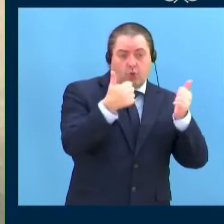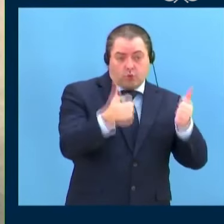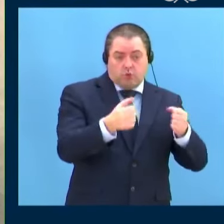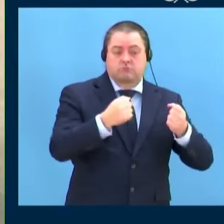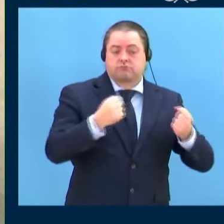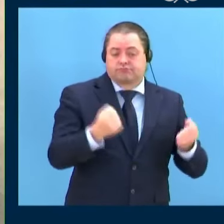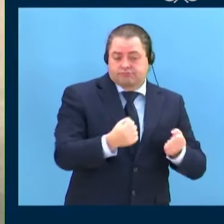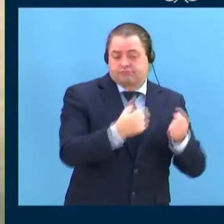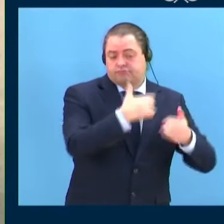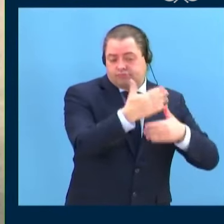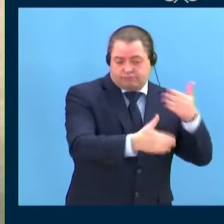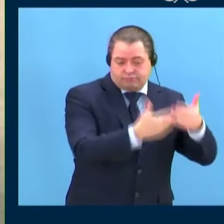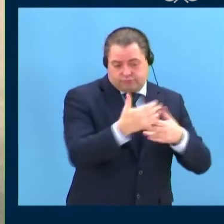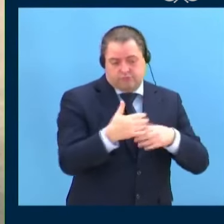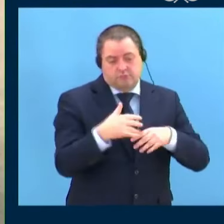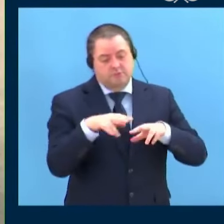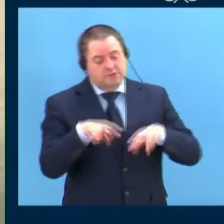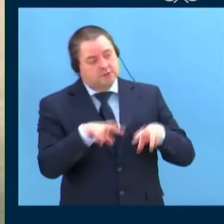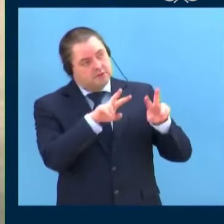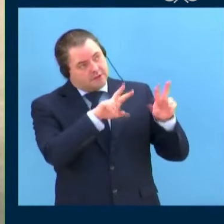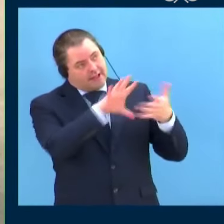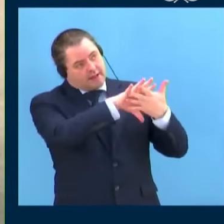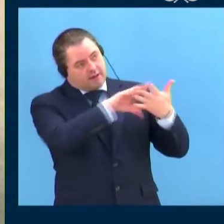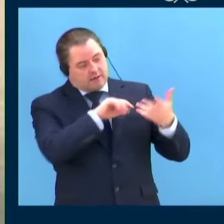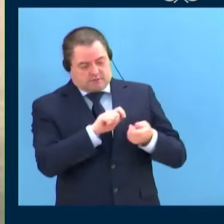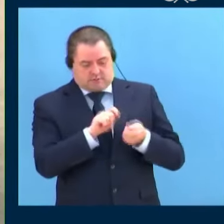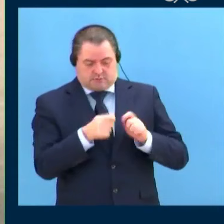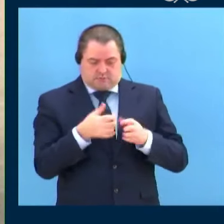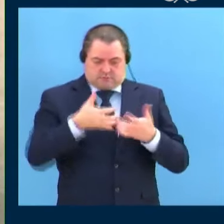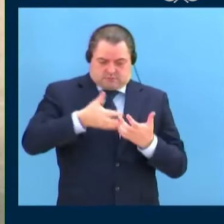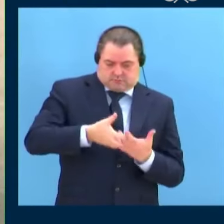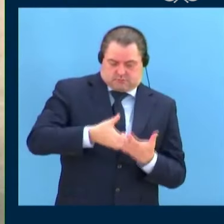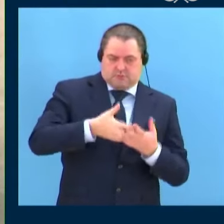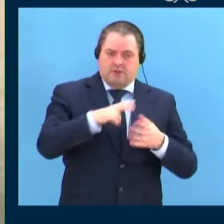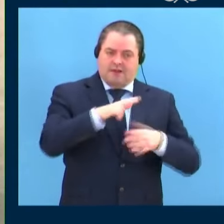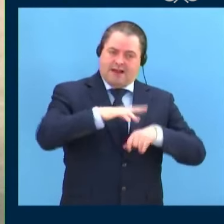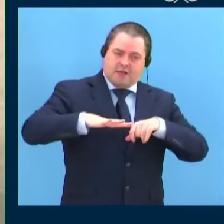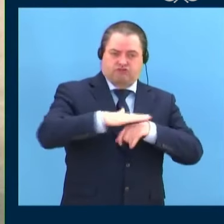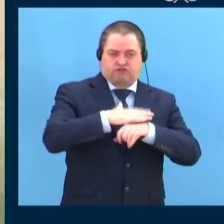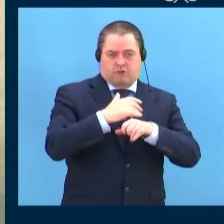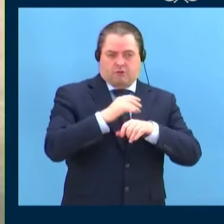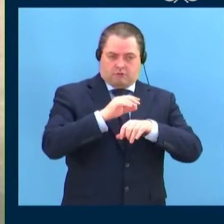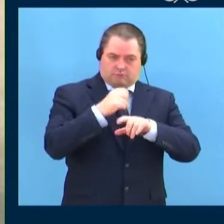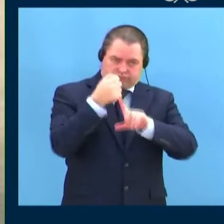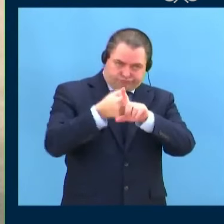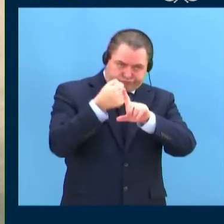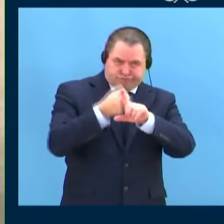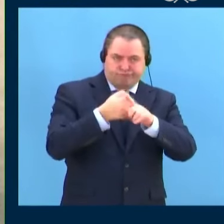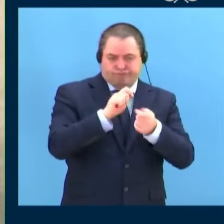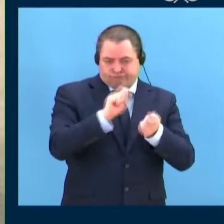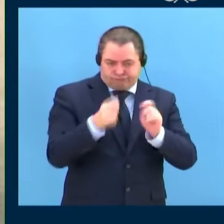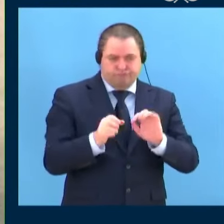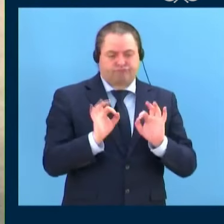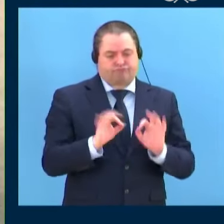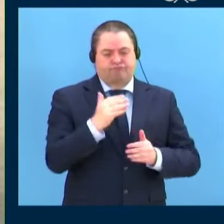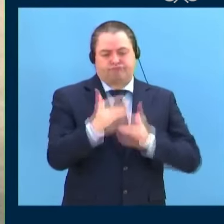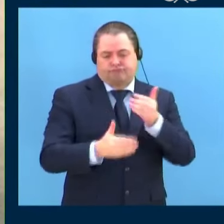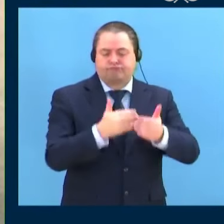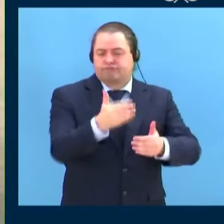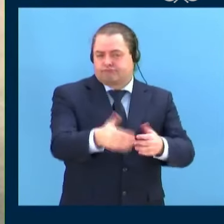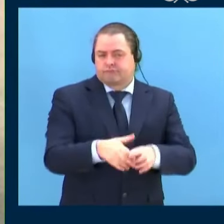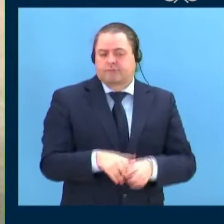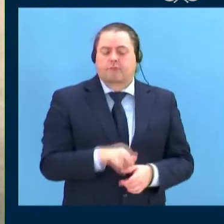global policy that reflects their rights to support their own national level advocacy work. Presently, the UN's